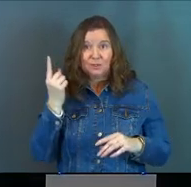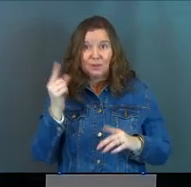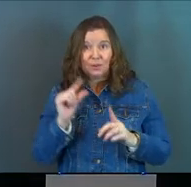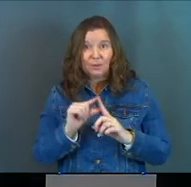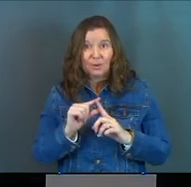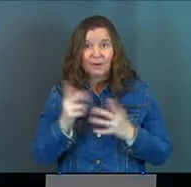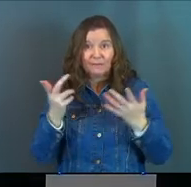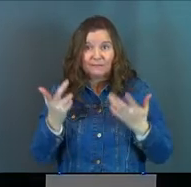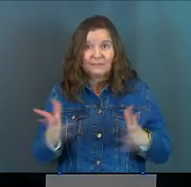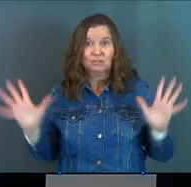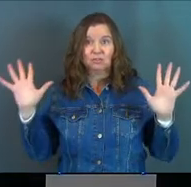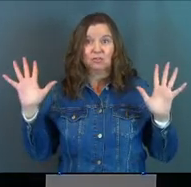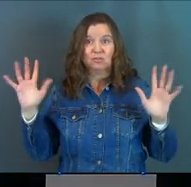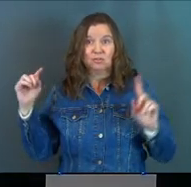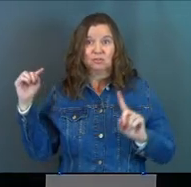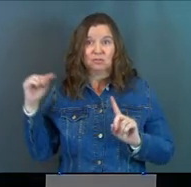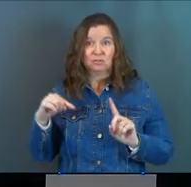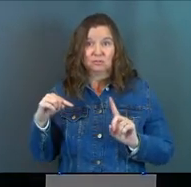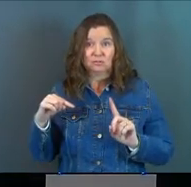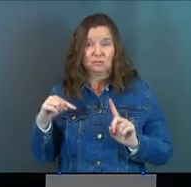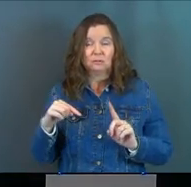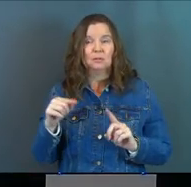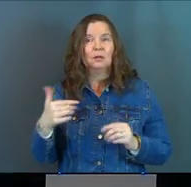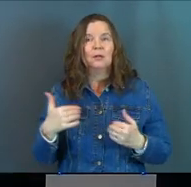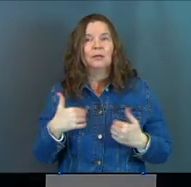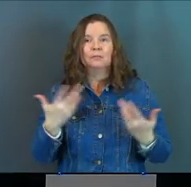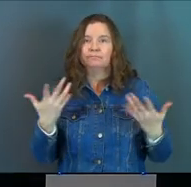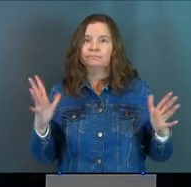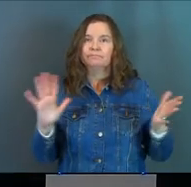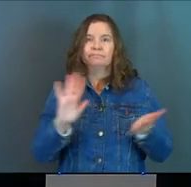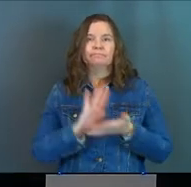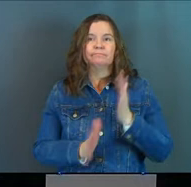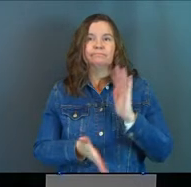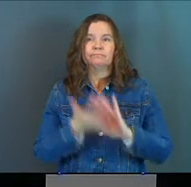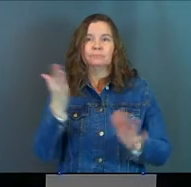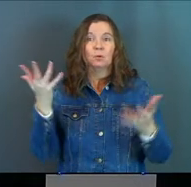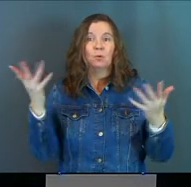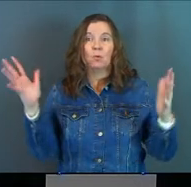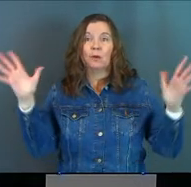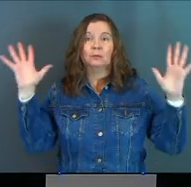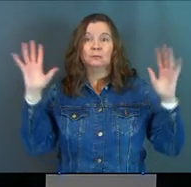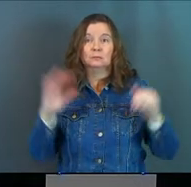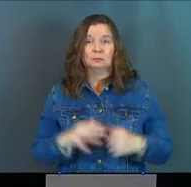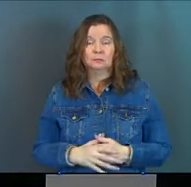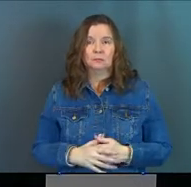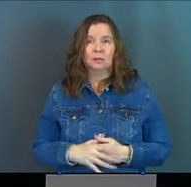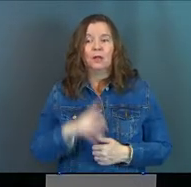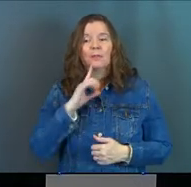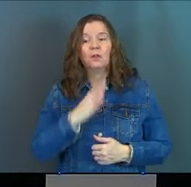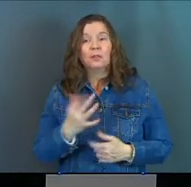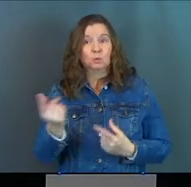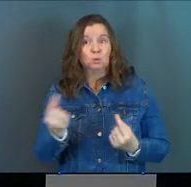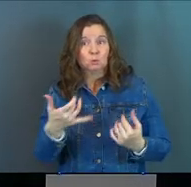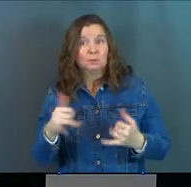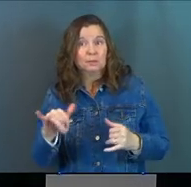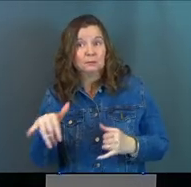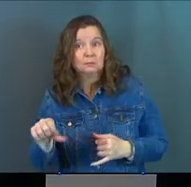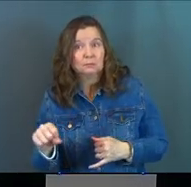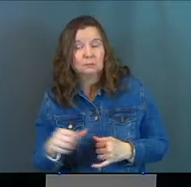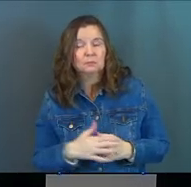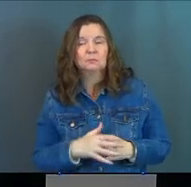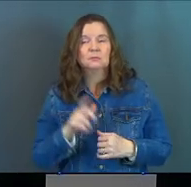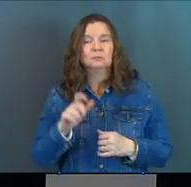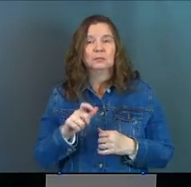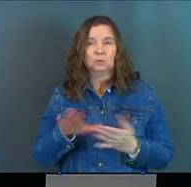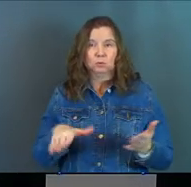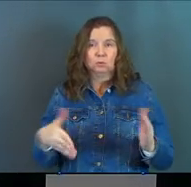word? Finished. He has done it already. There are things to do.